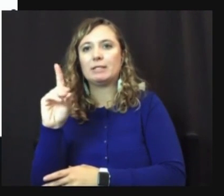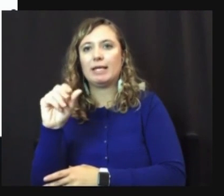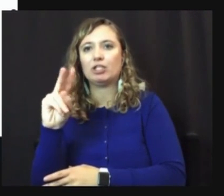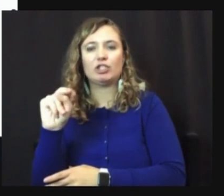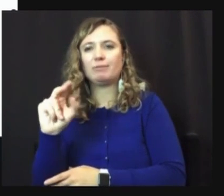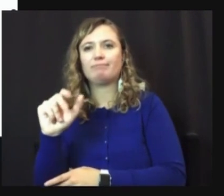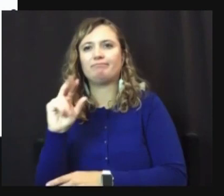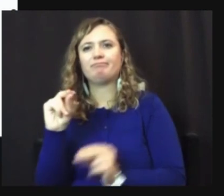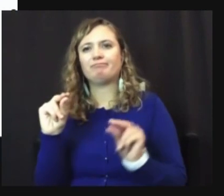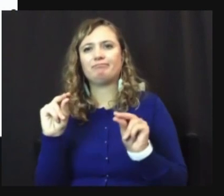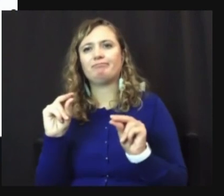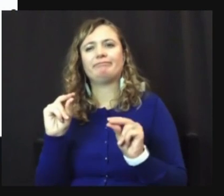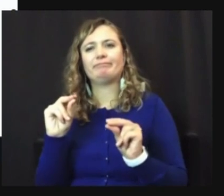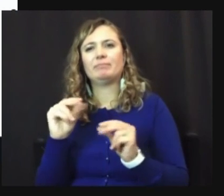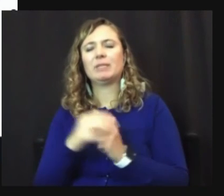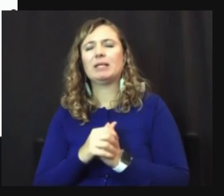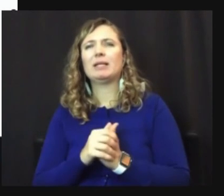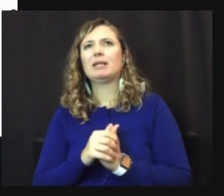Like